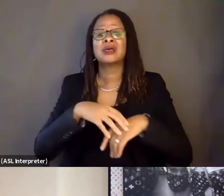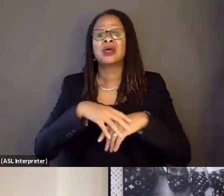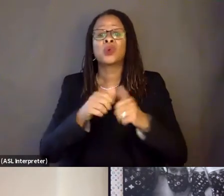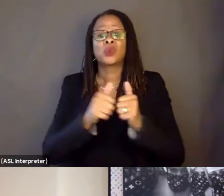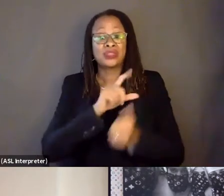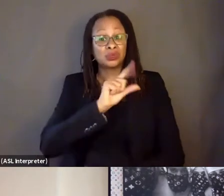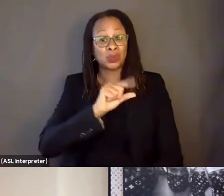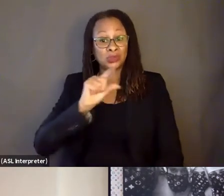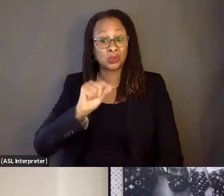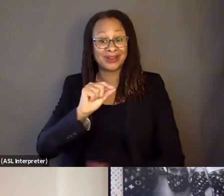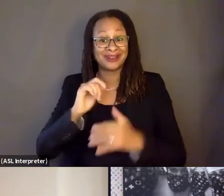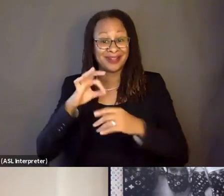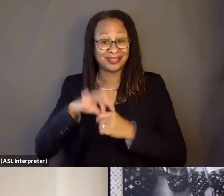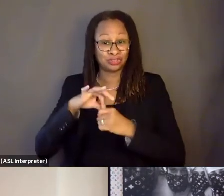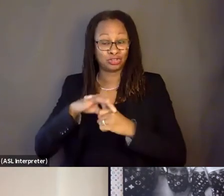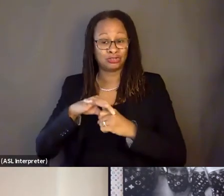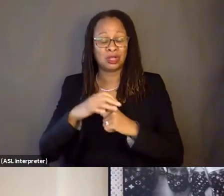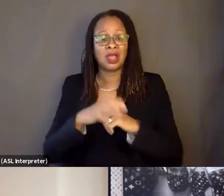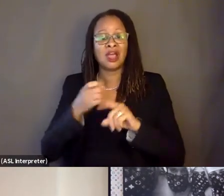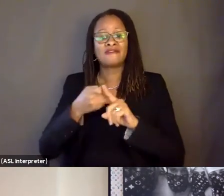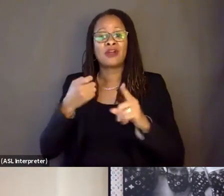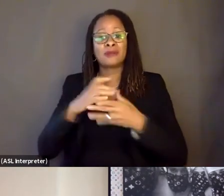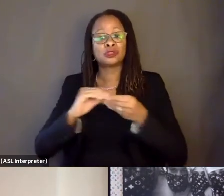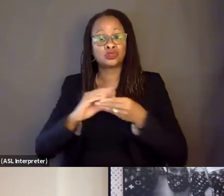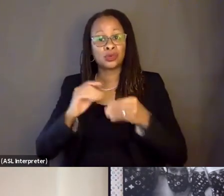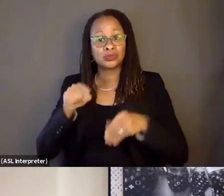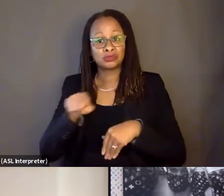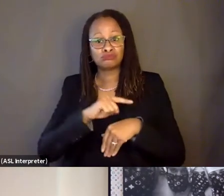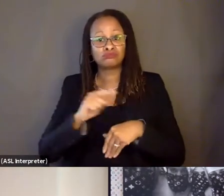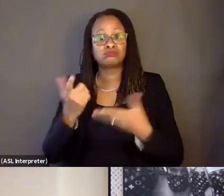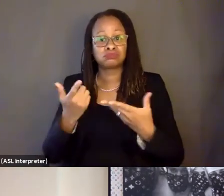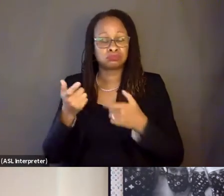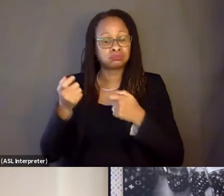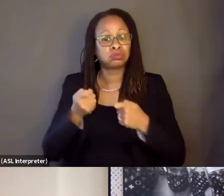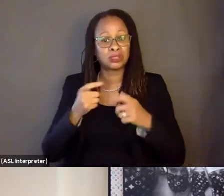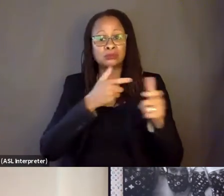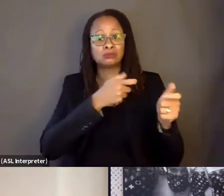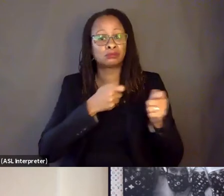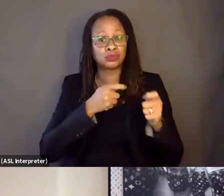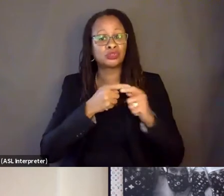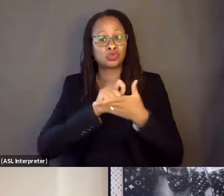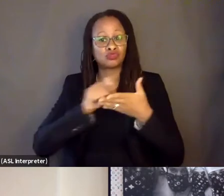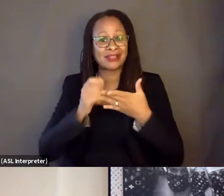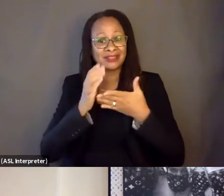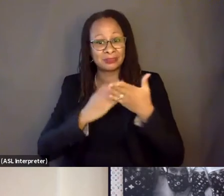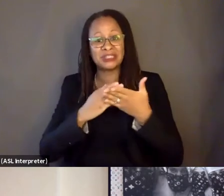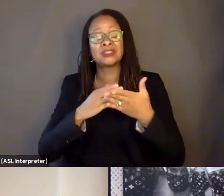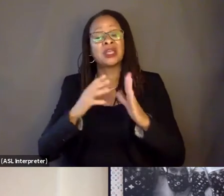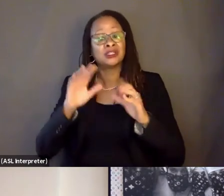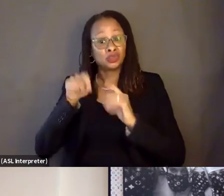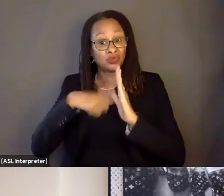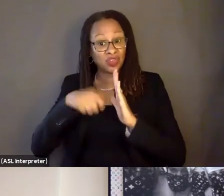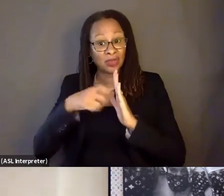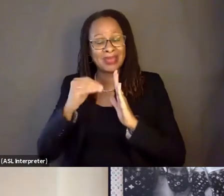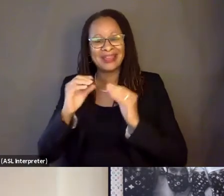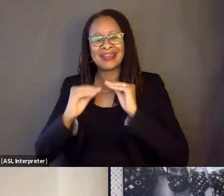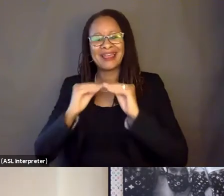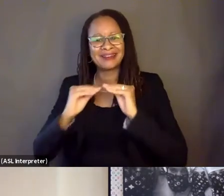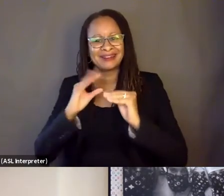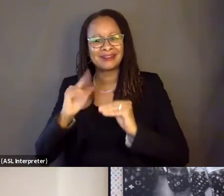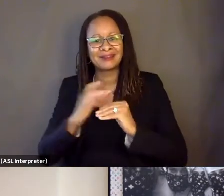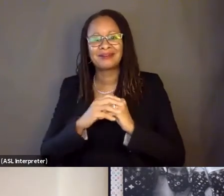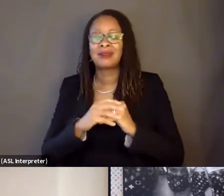election from the stories that you all were just pulling to write this piece, to shoot it and edit it. What are some of the things that